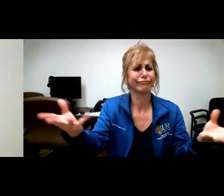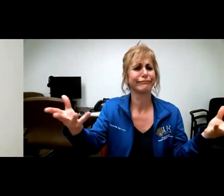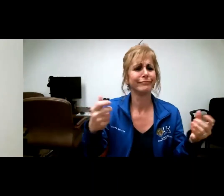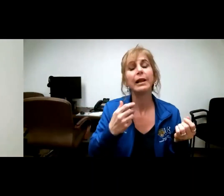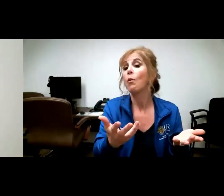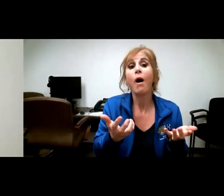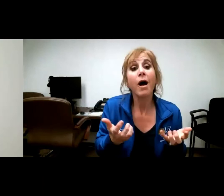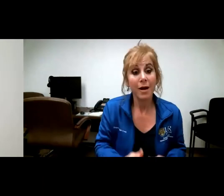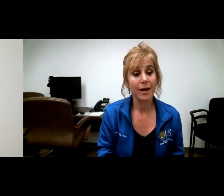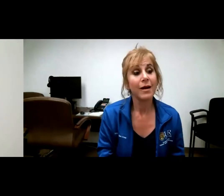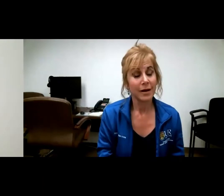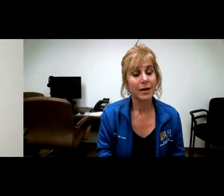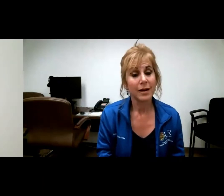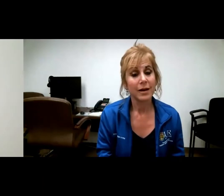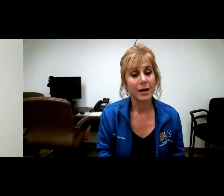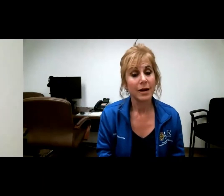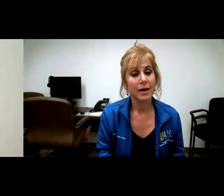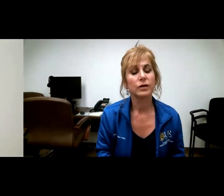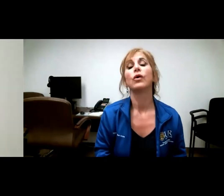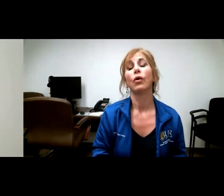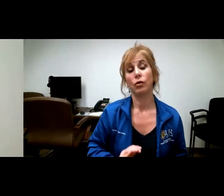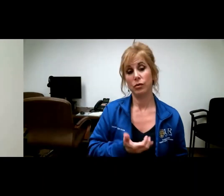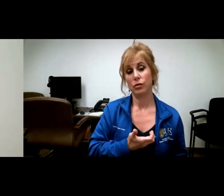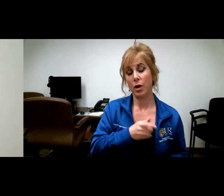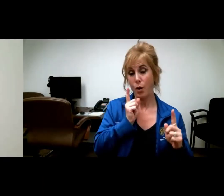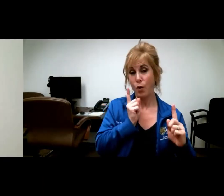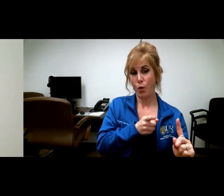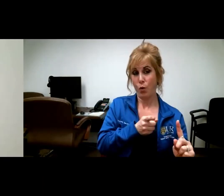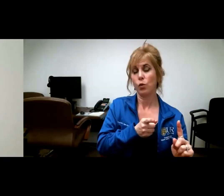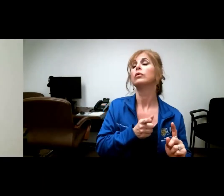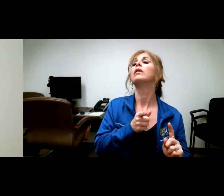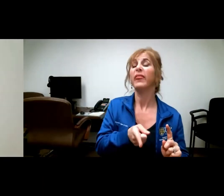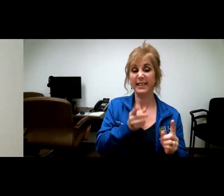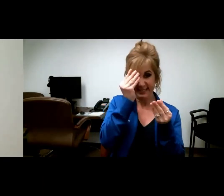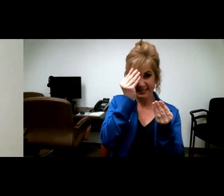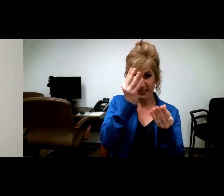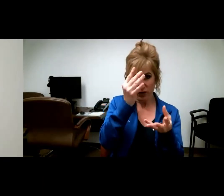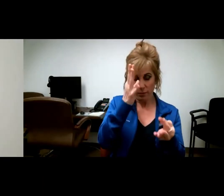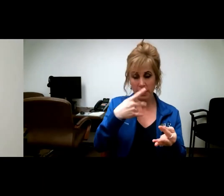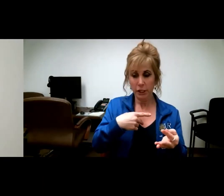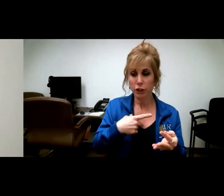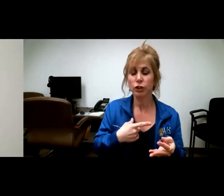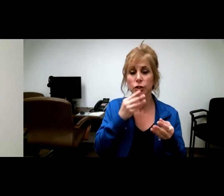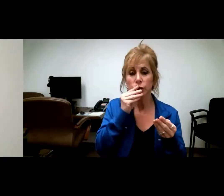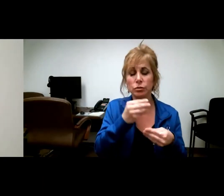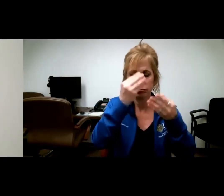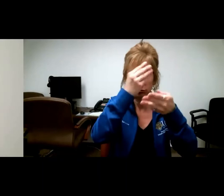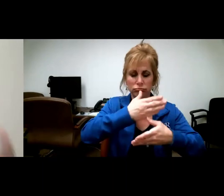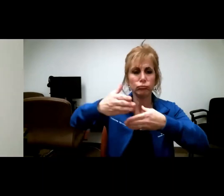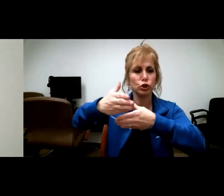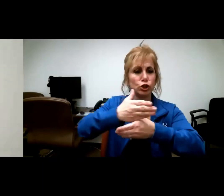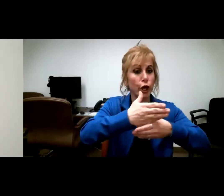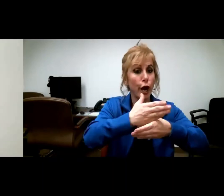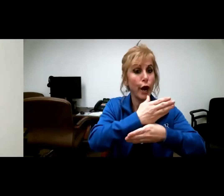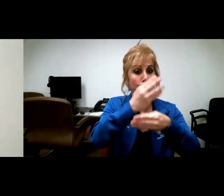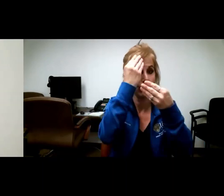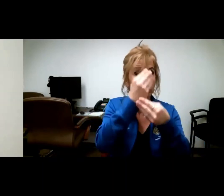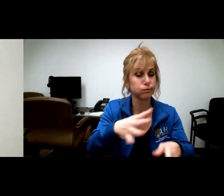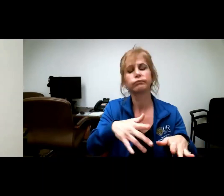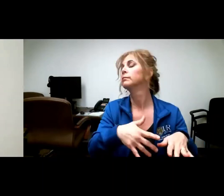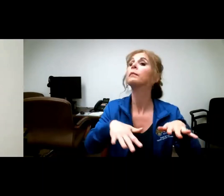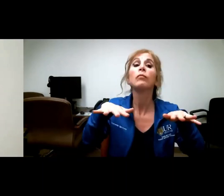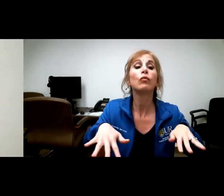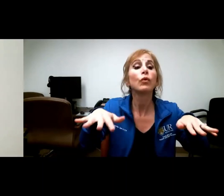the coalitions will try our very best to disseminate this information and continue the clarion cry to make sure that all